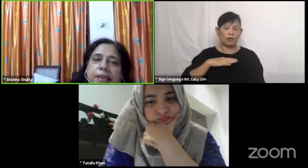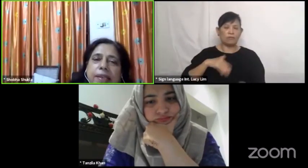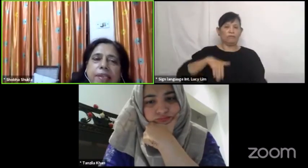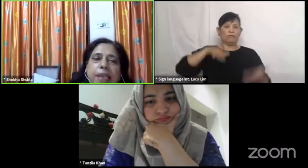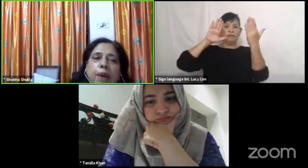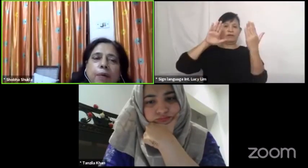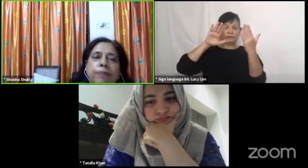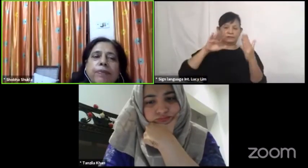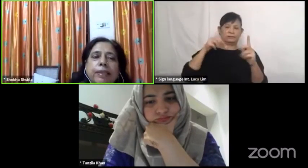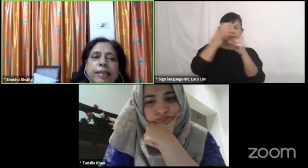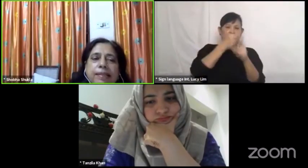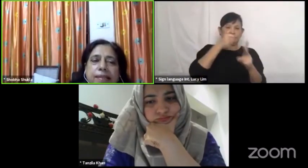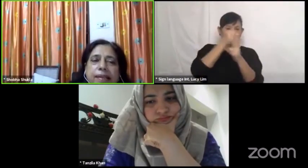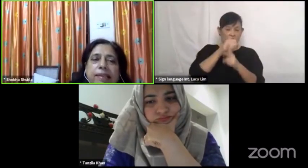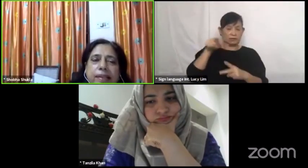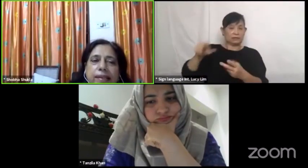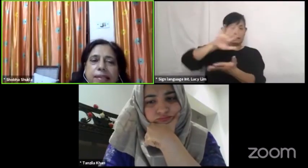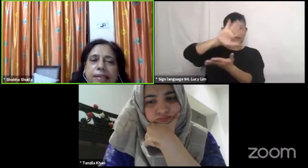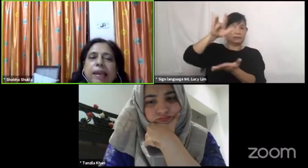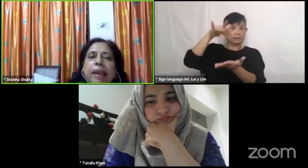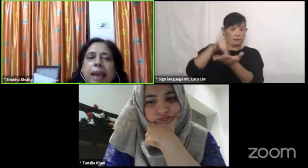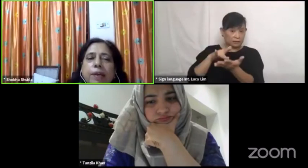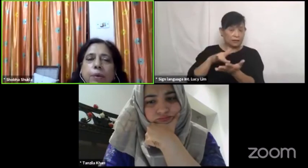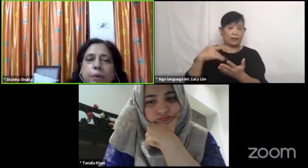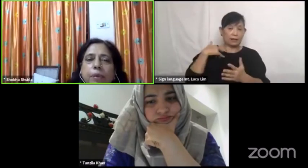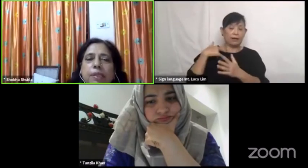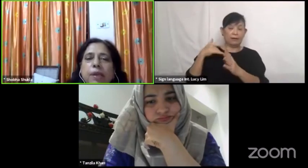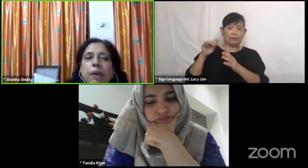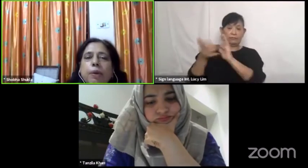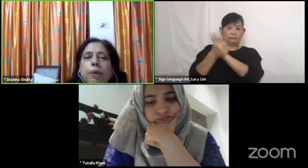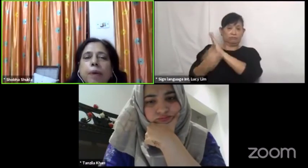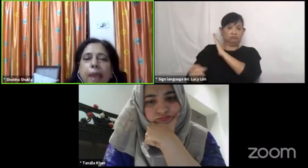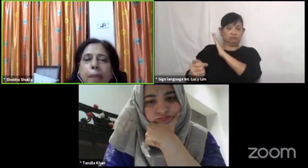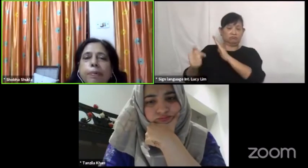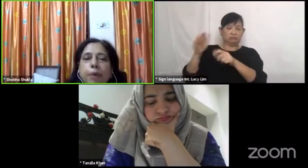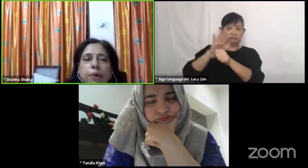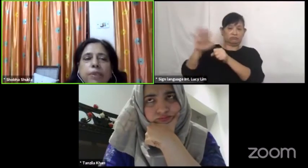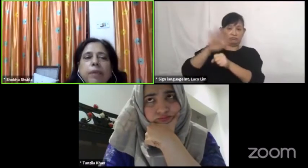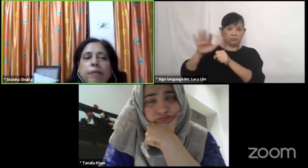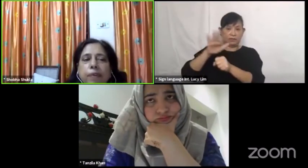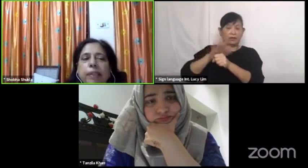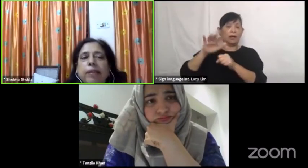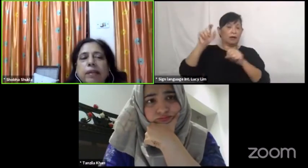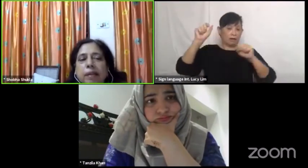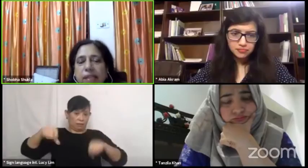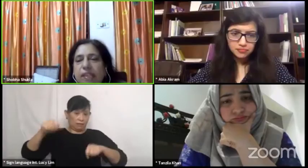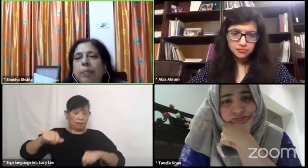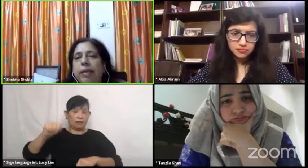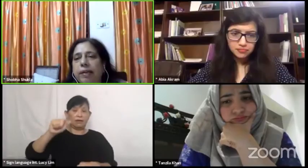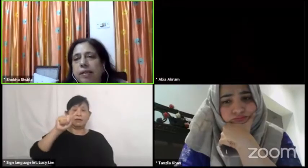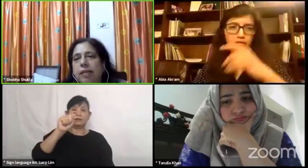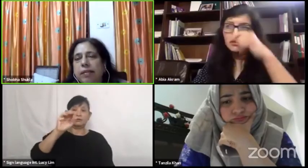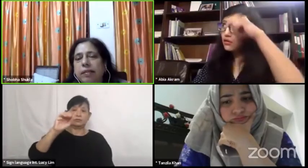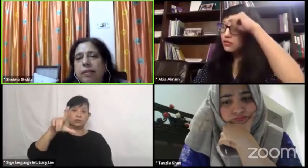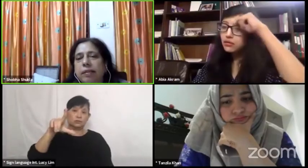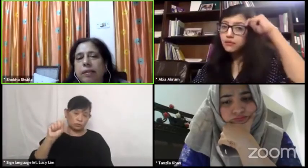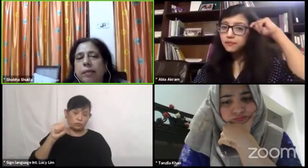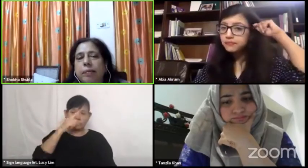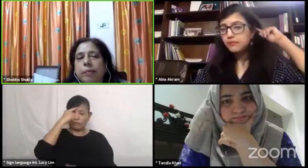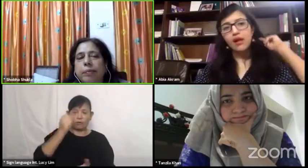these centers equipped with necessary skills and tools to help those with disabilities?